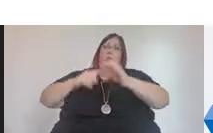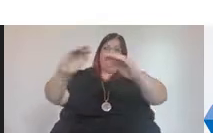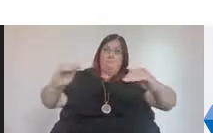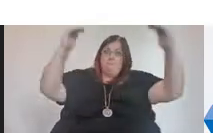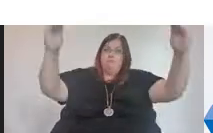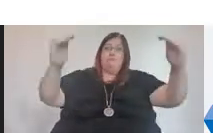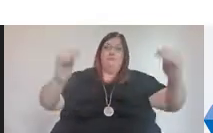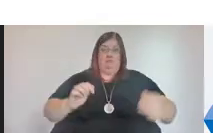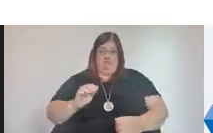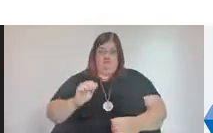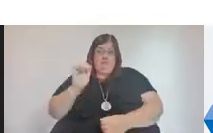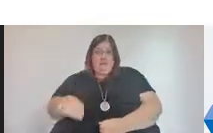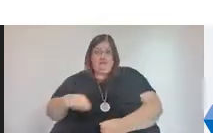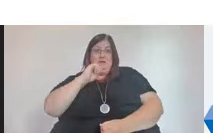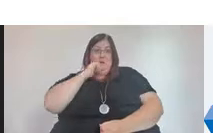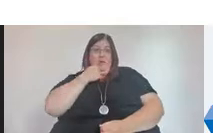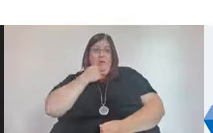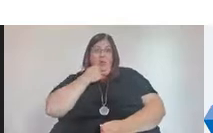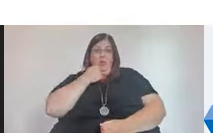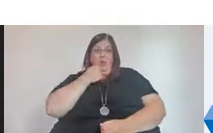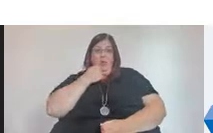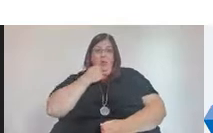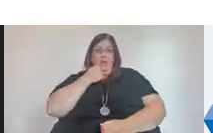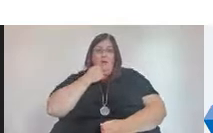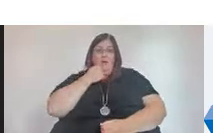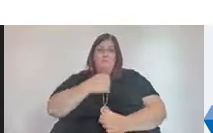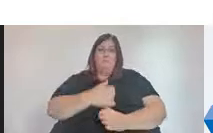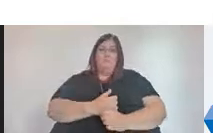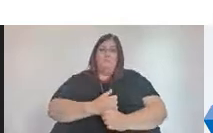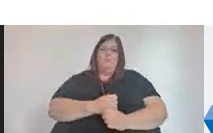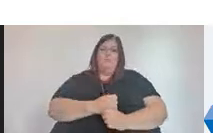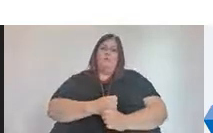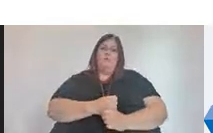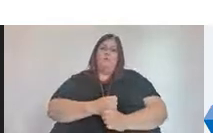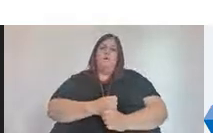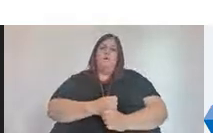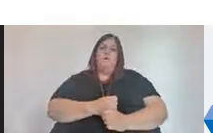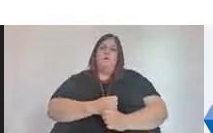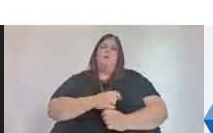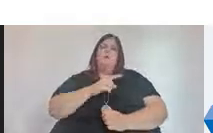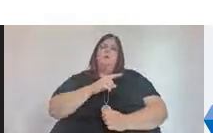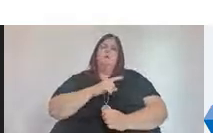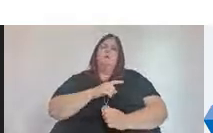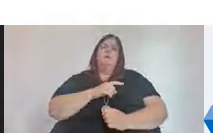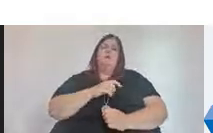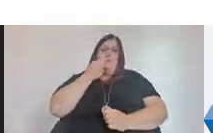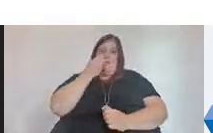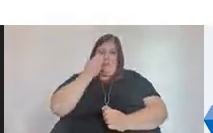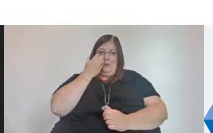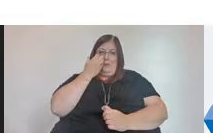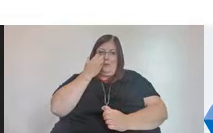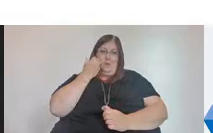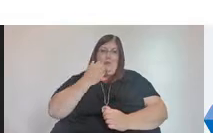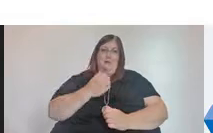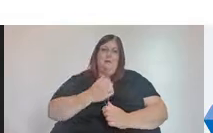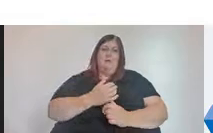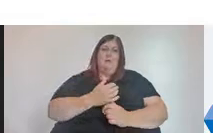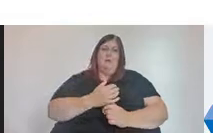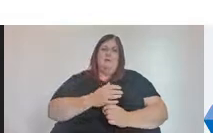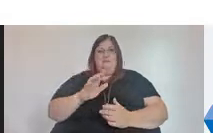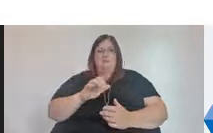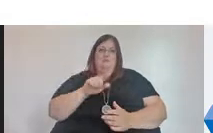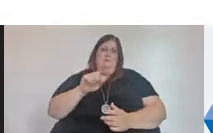want to empower our frontline clinical people to be able to make a decision to go ahead. Very simple, but